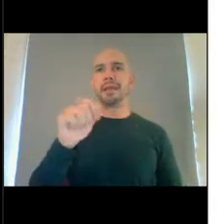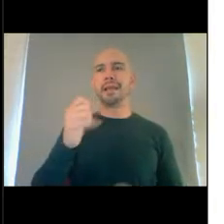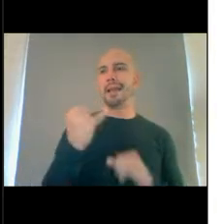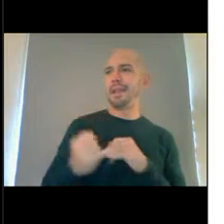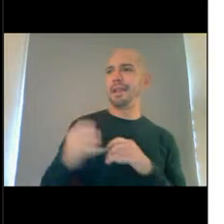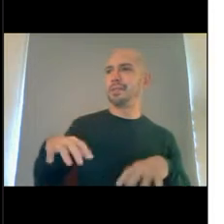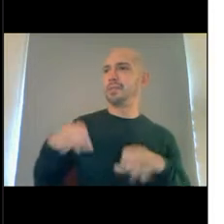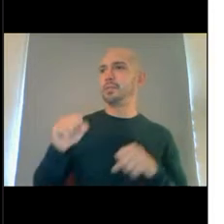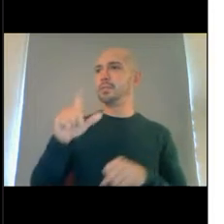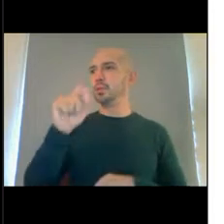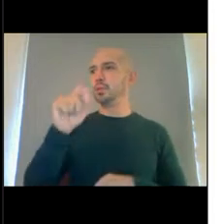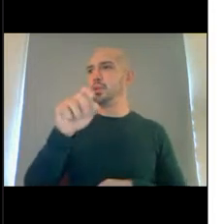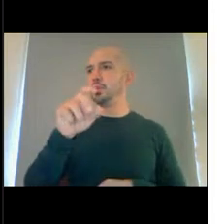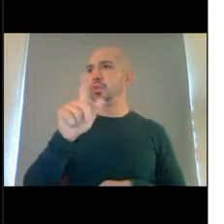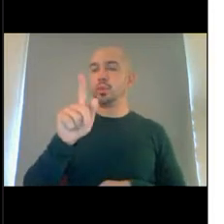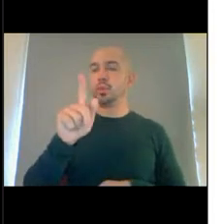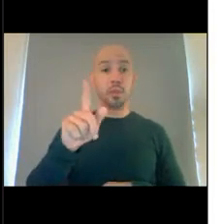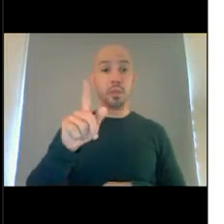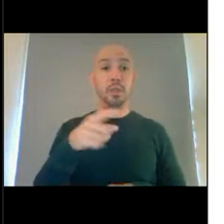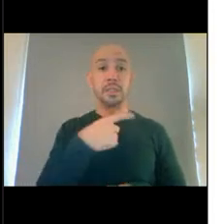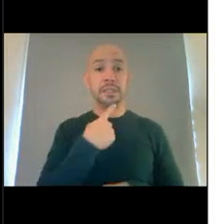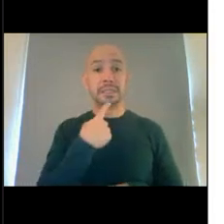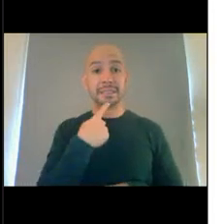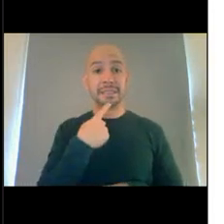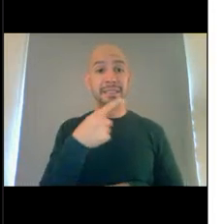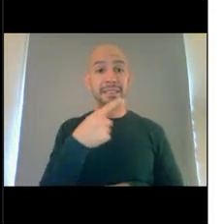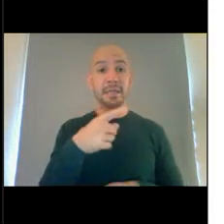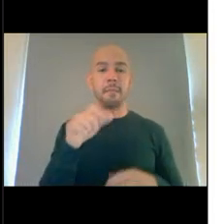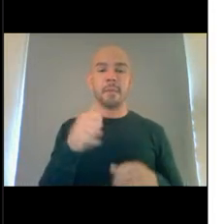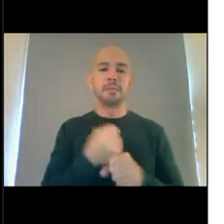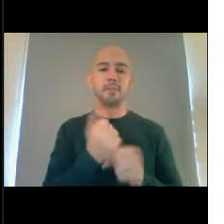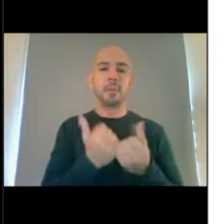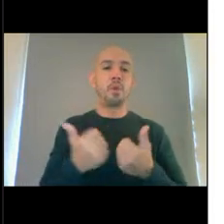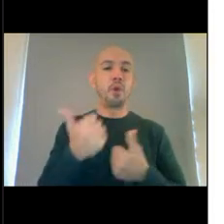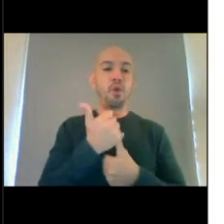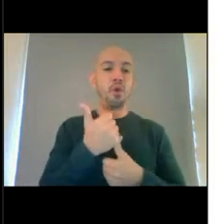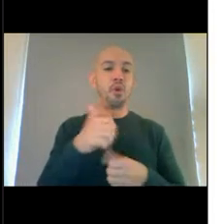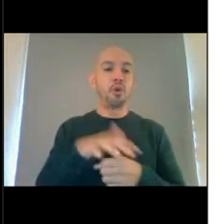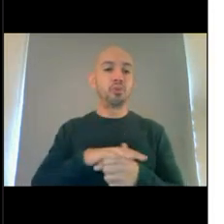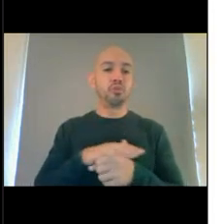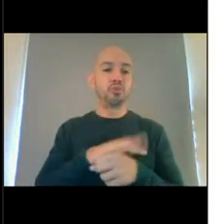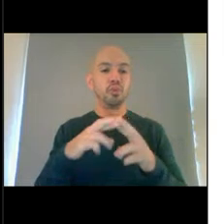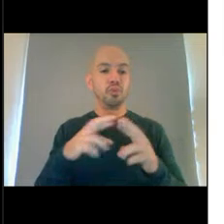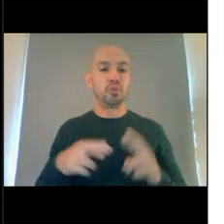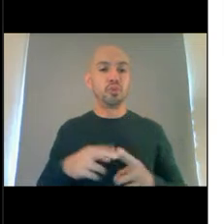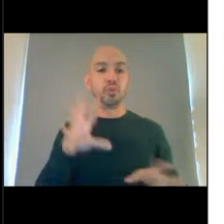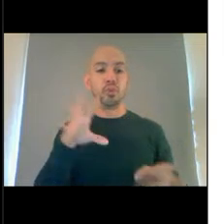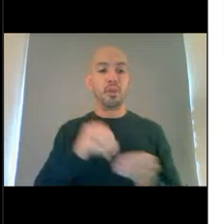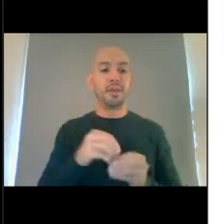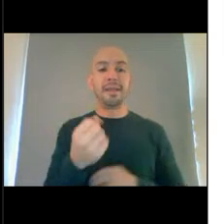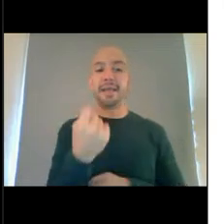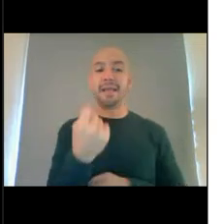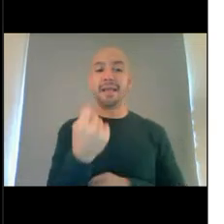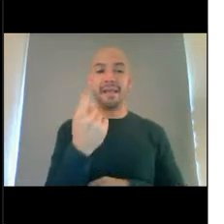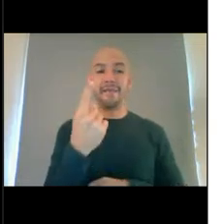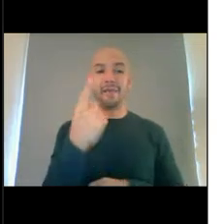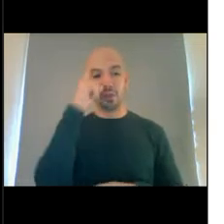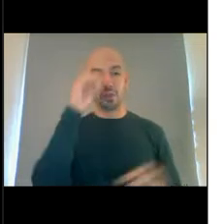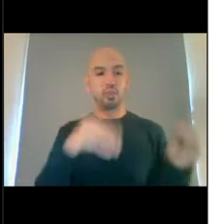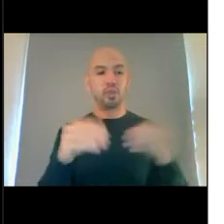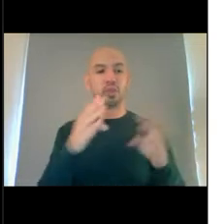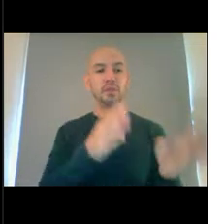2021 itsp designates the priority and regional facilities within each of the 11 strategic and regional corridors the